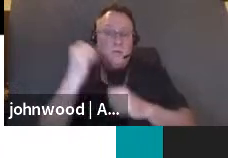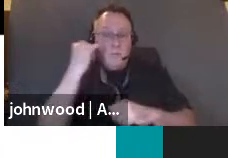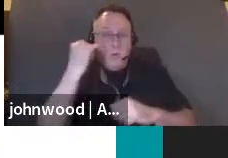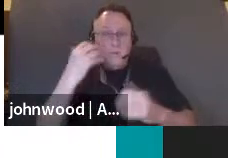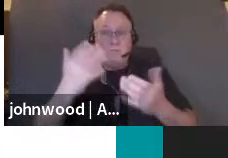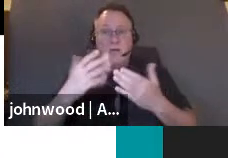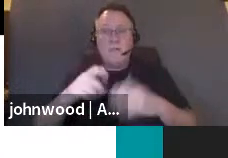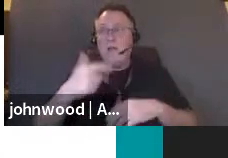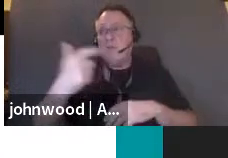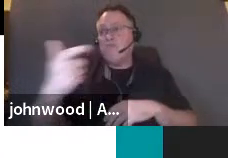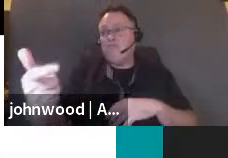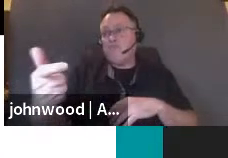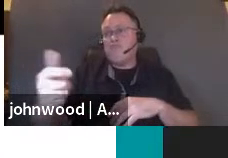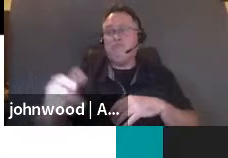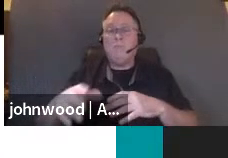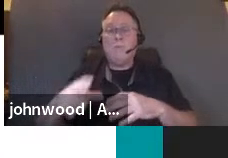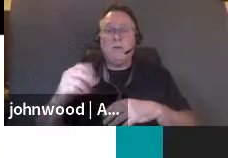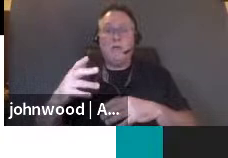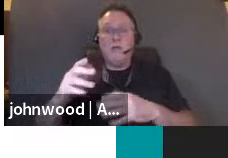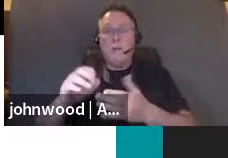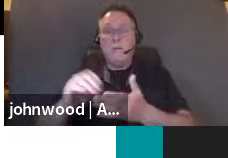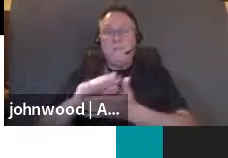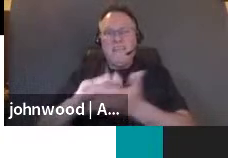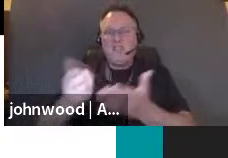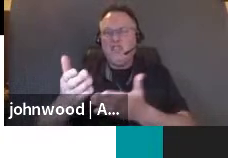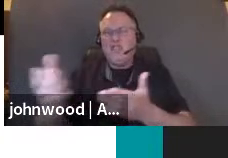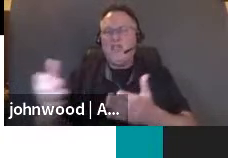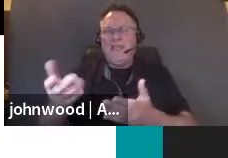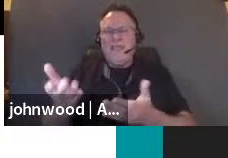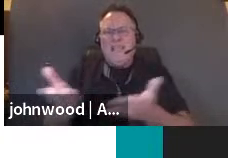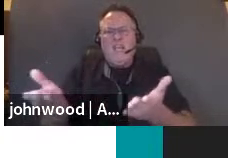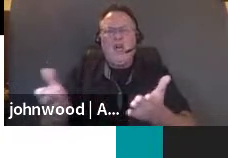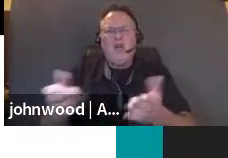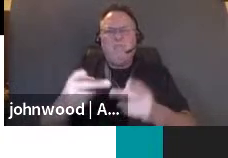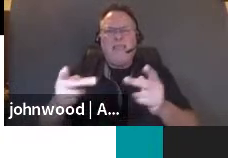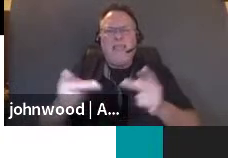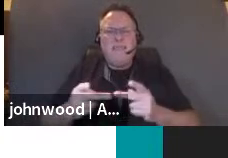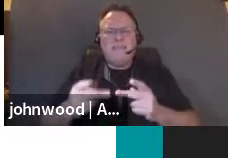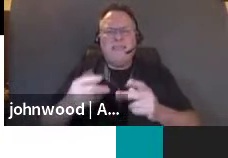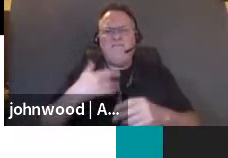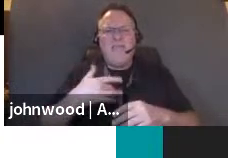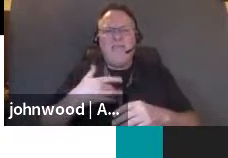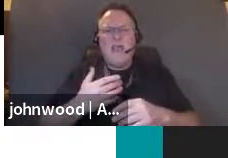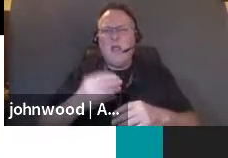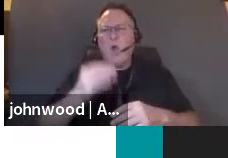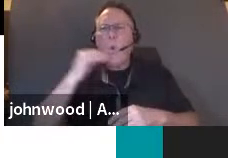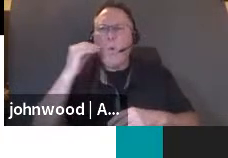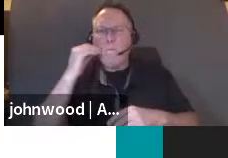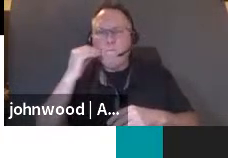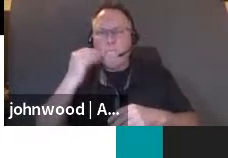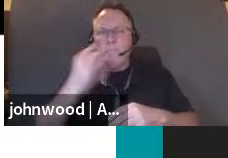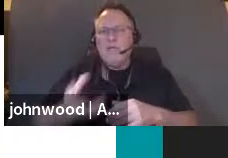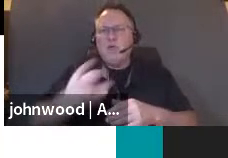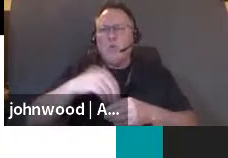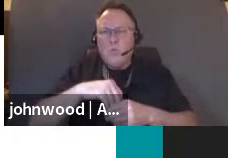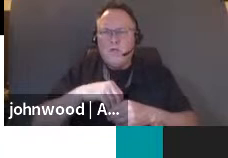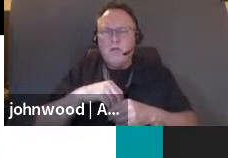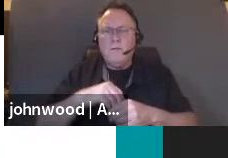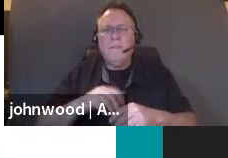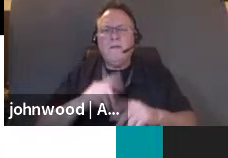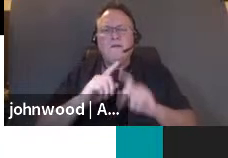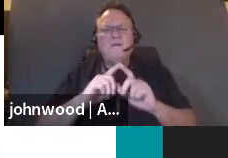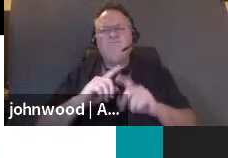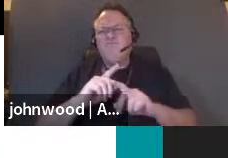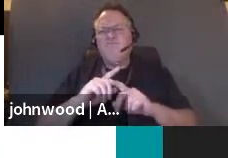you put dots down. Here are the places where I really feel at home or included. We've done this on a number of